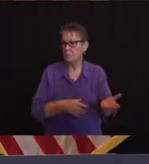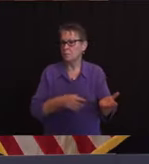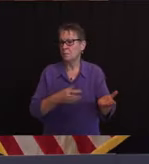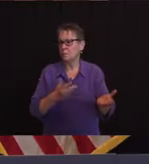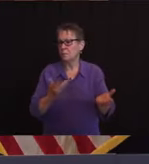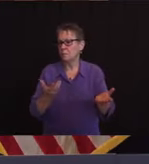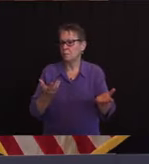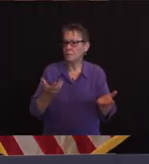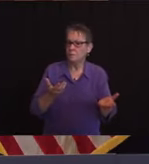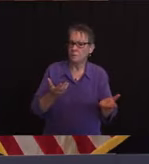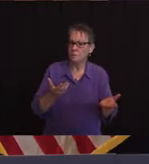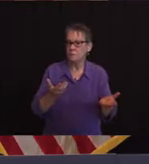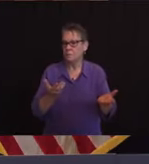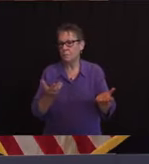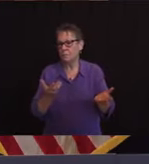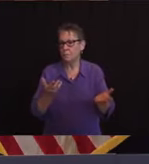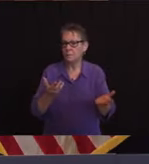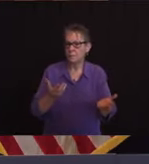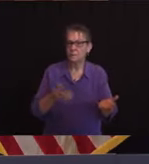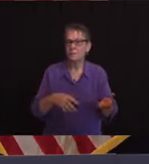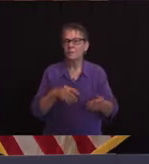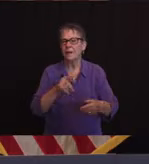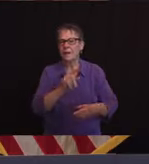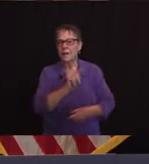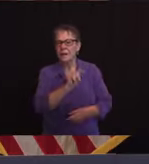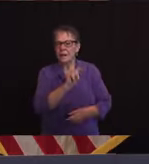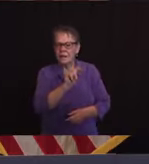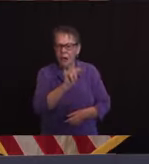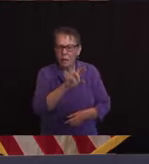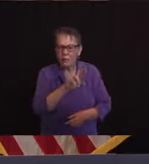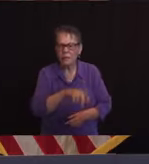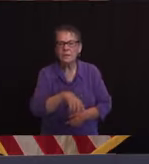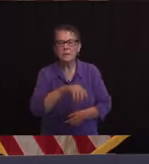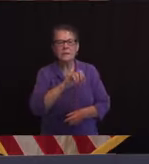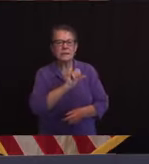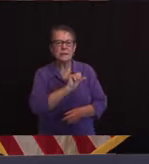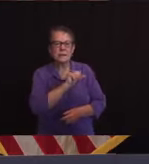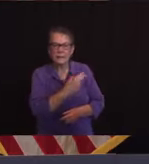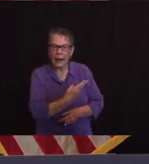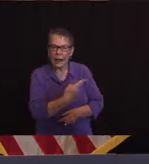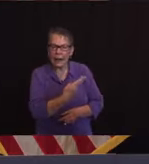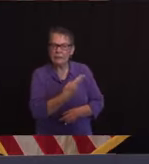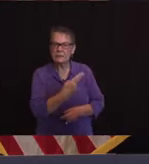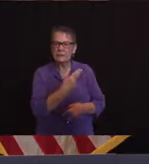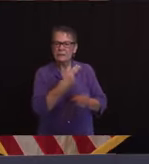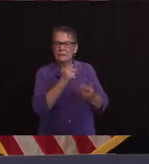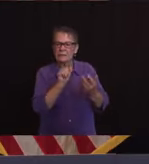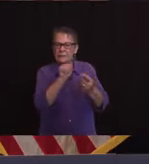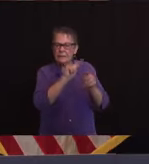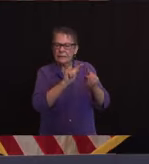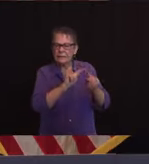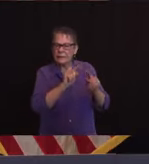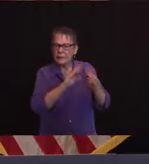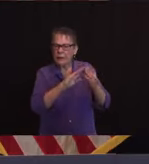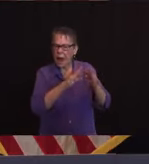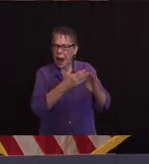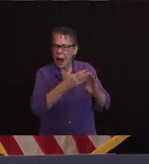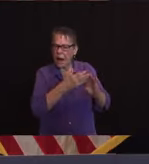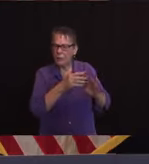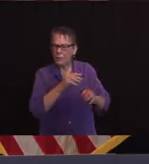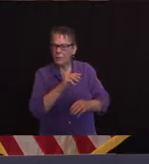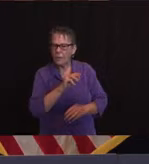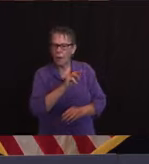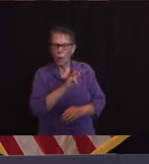Heights, Hemingway's Cafe, also in Seaside Heights, the Tower Tavern in Westville, which is in Gloucester.